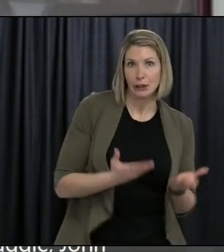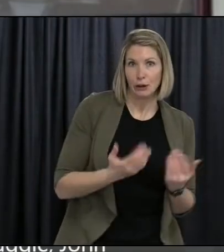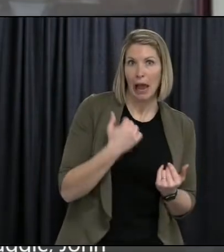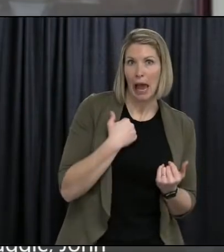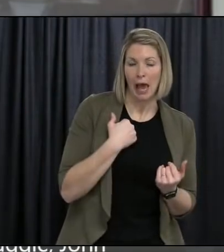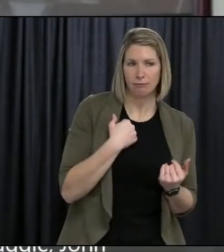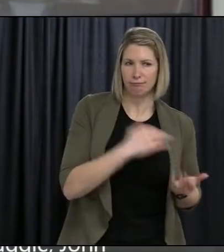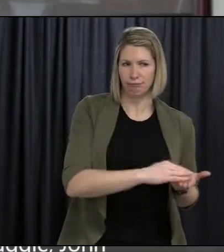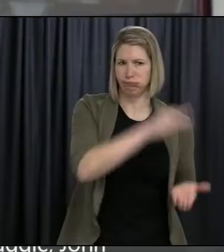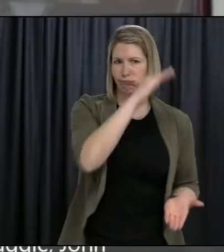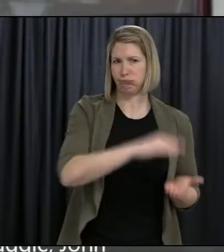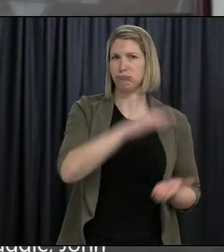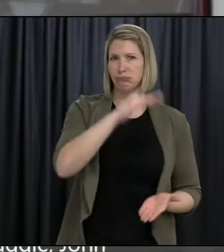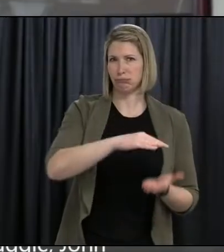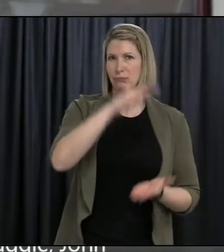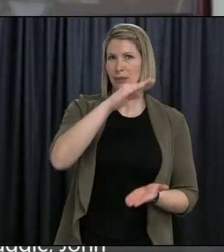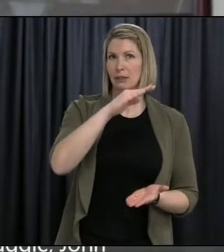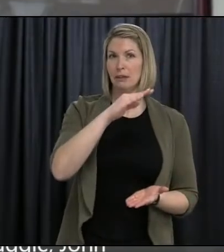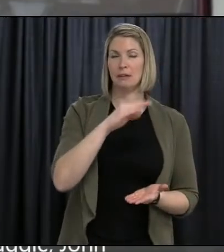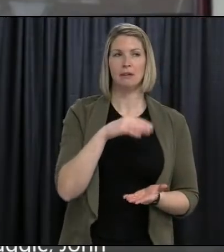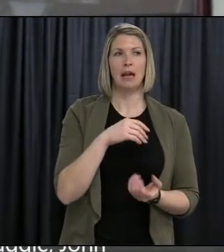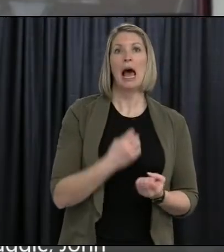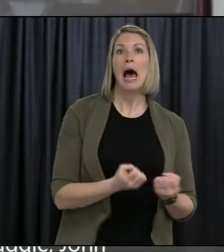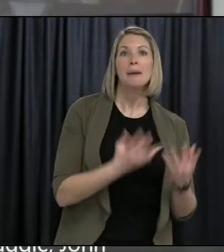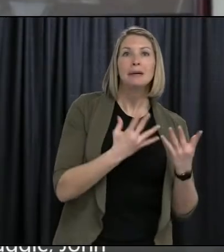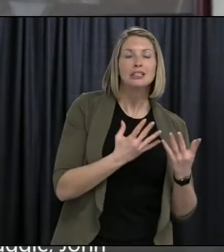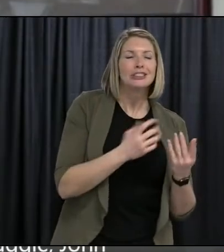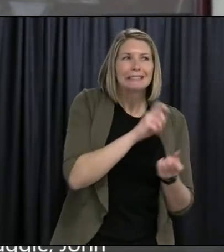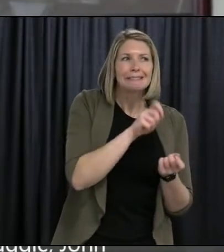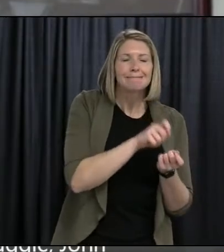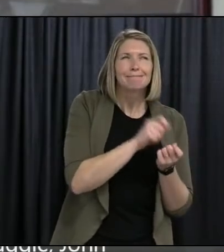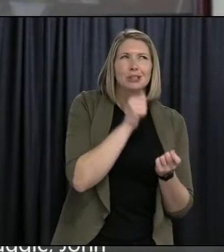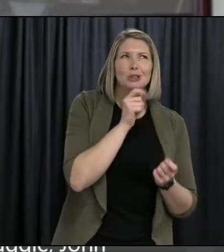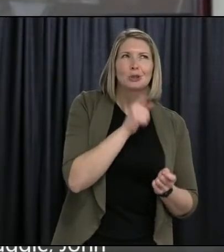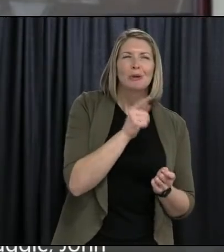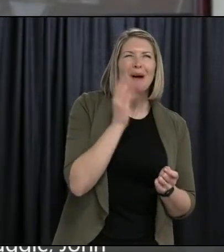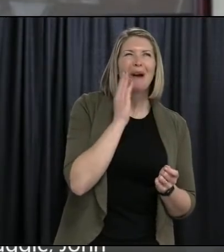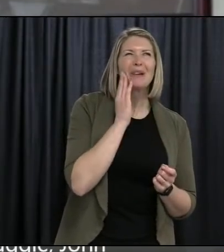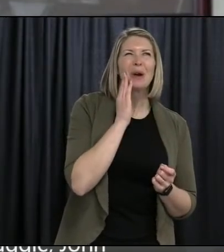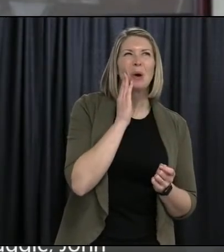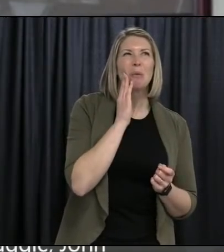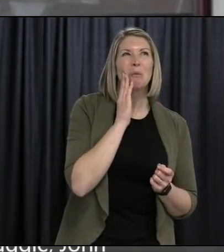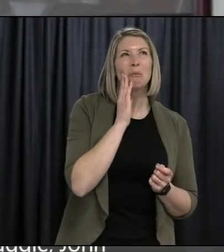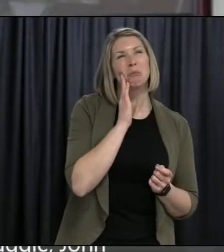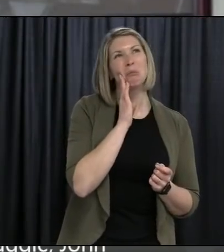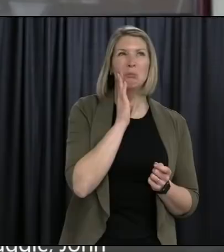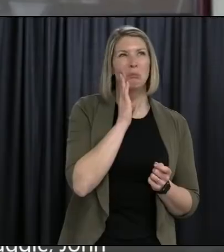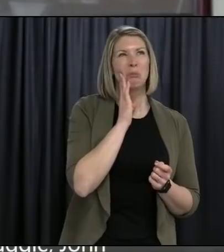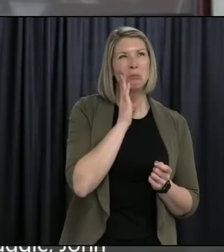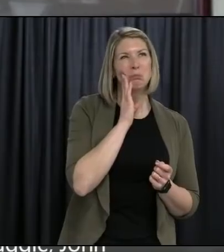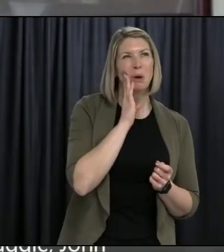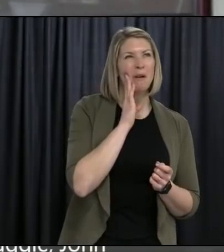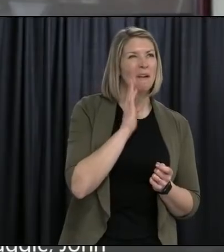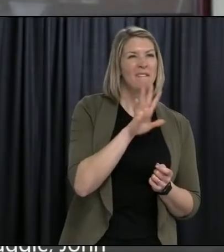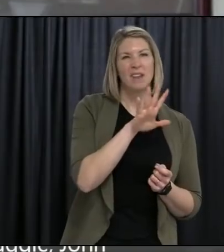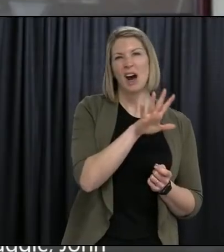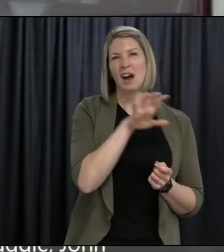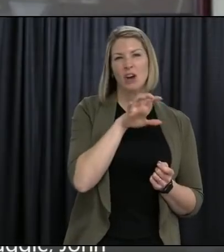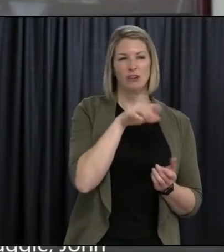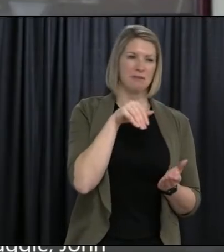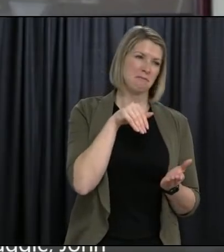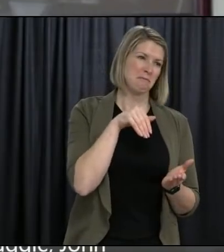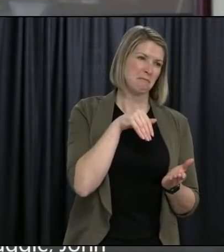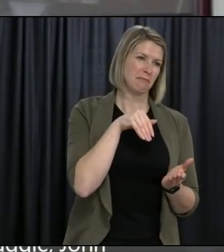a really good supply. I couldn't tell you exactly how much, but the last time I looked, it was well over 500,000 N95. And